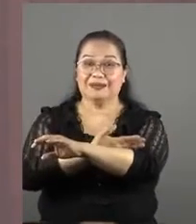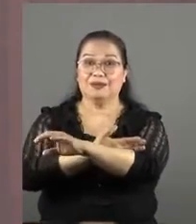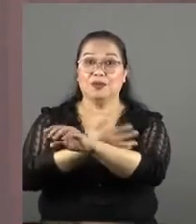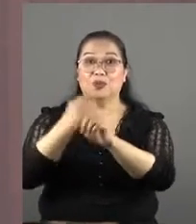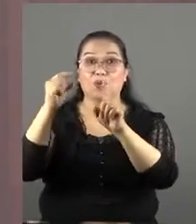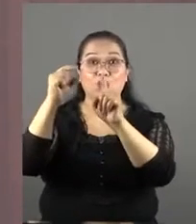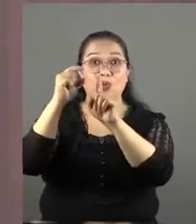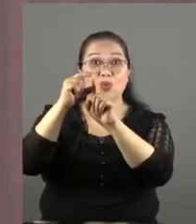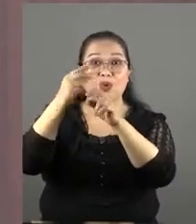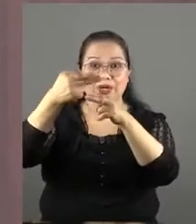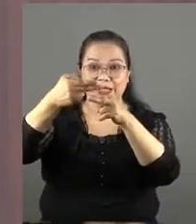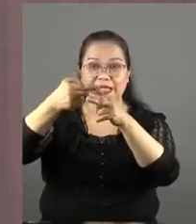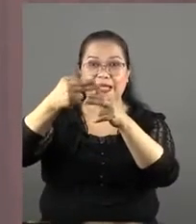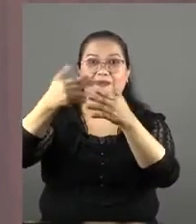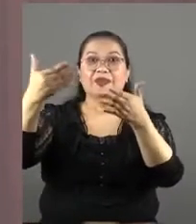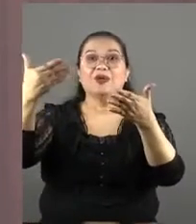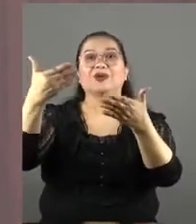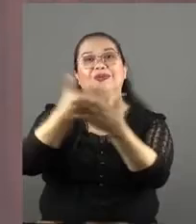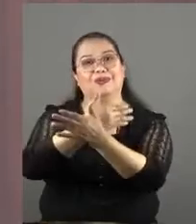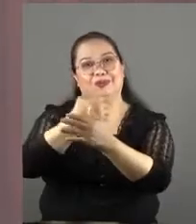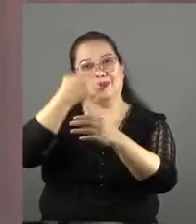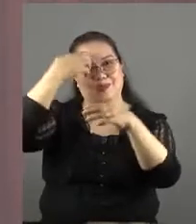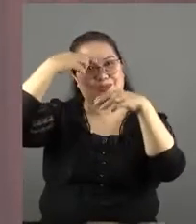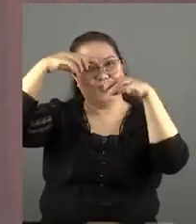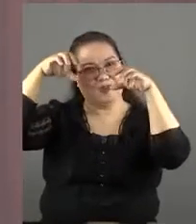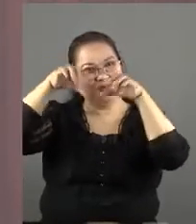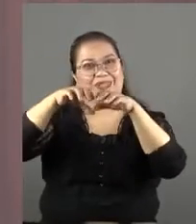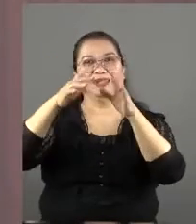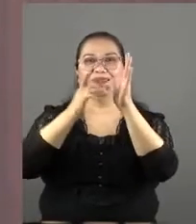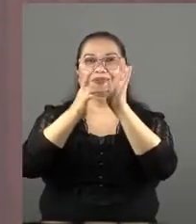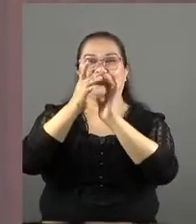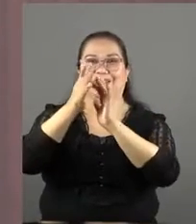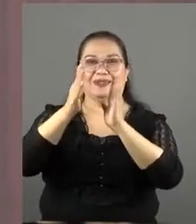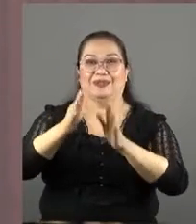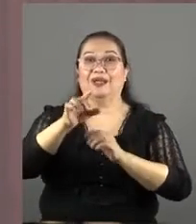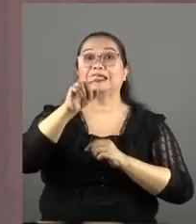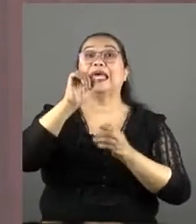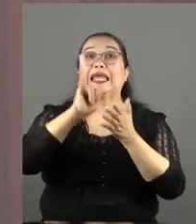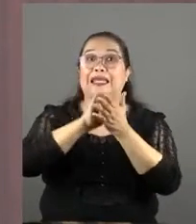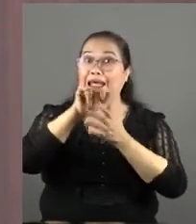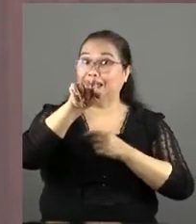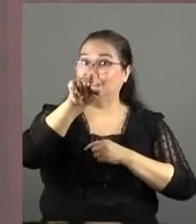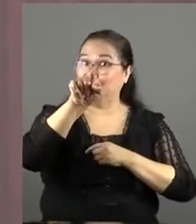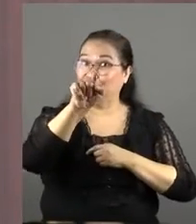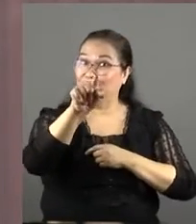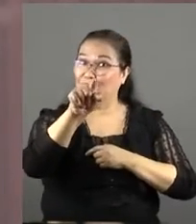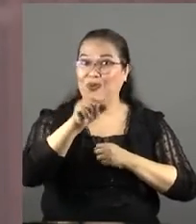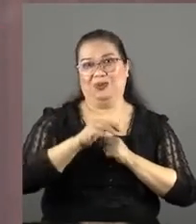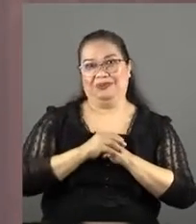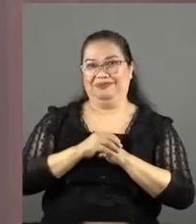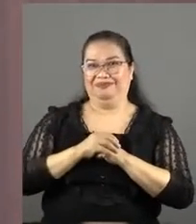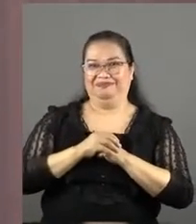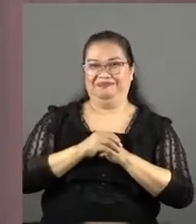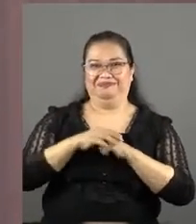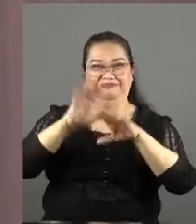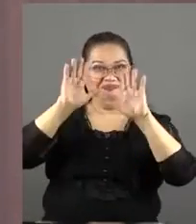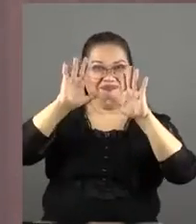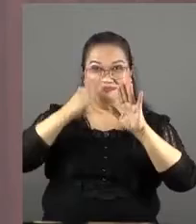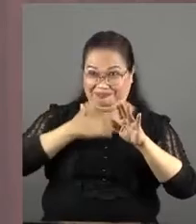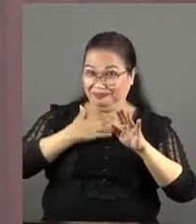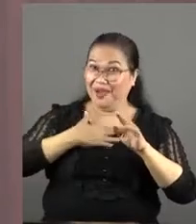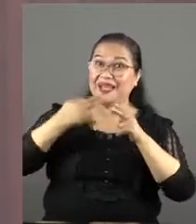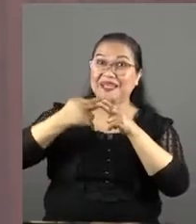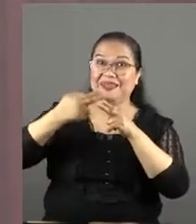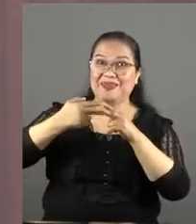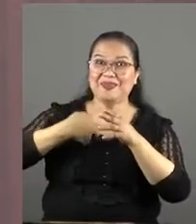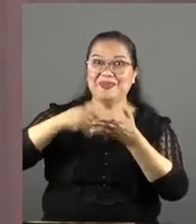is that? New covenant Christians, you. Isn't that wonderful? You mean my name is written